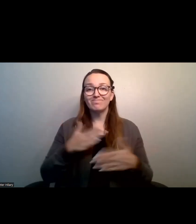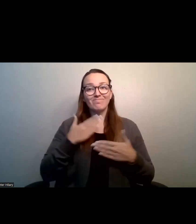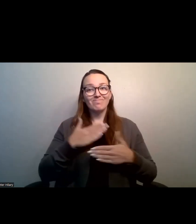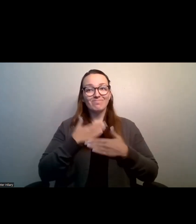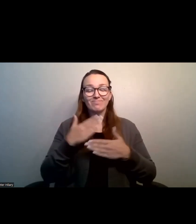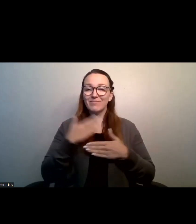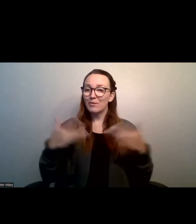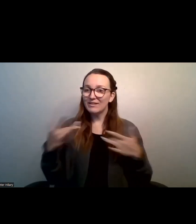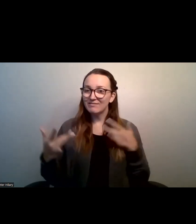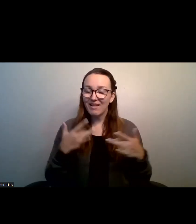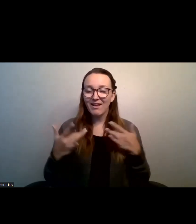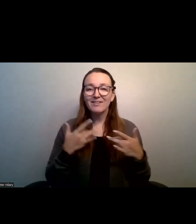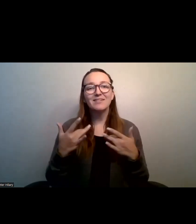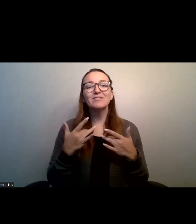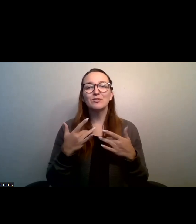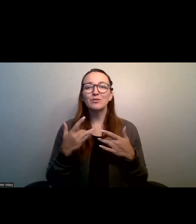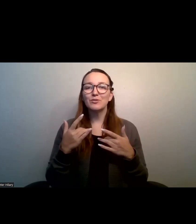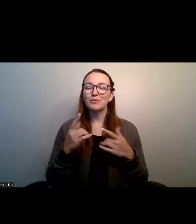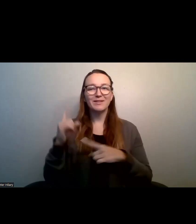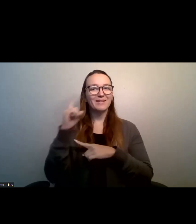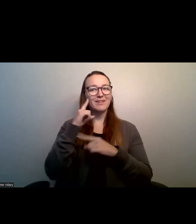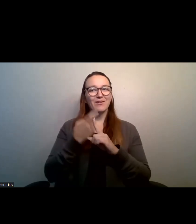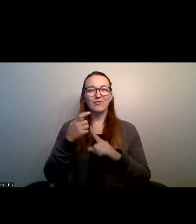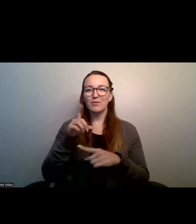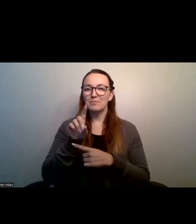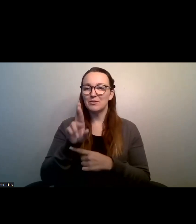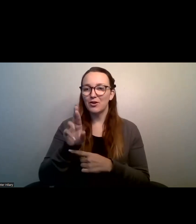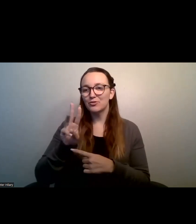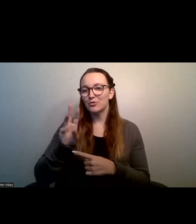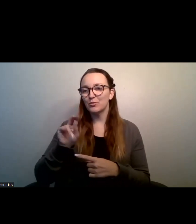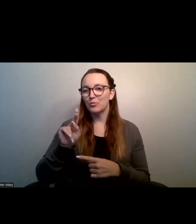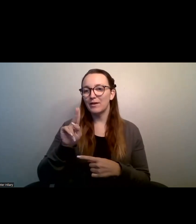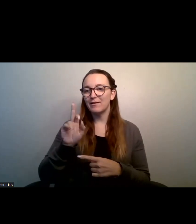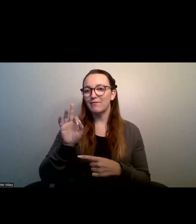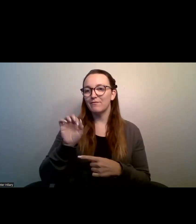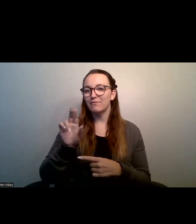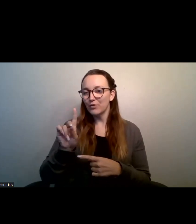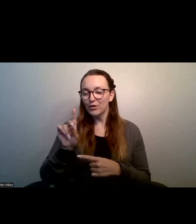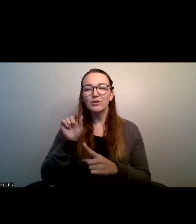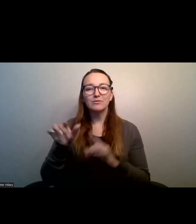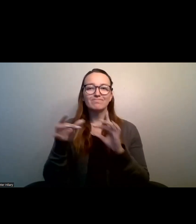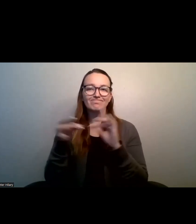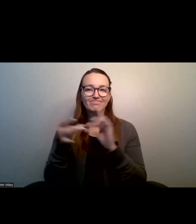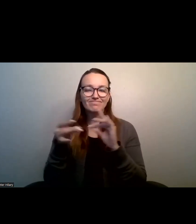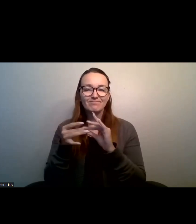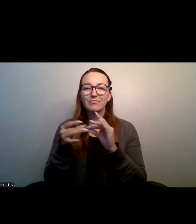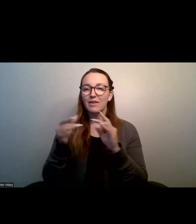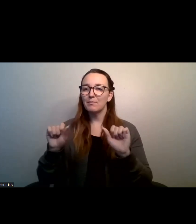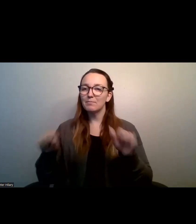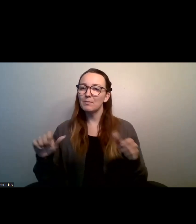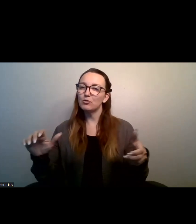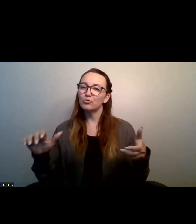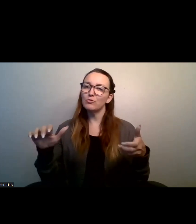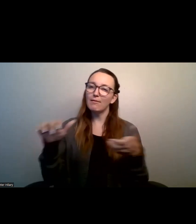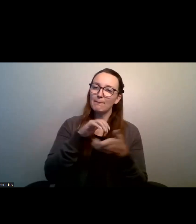really excited to hear you, Dr. Winford, talk about kind of combining that